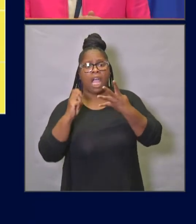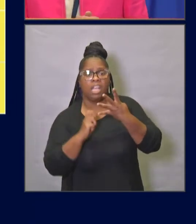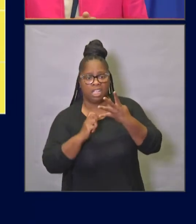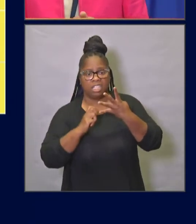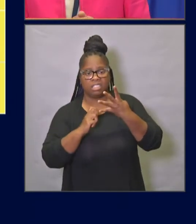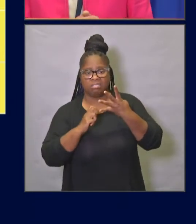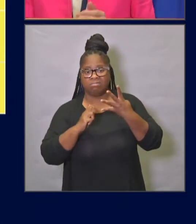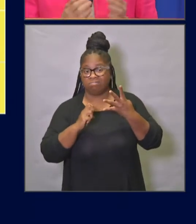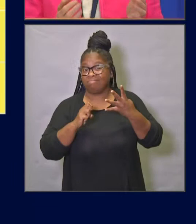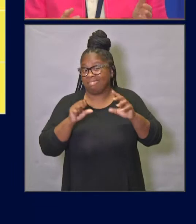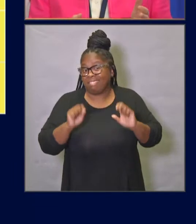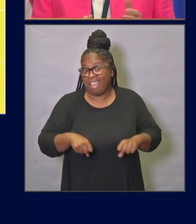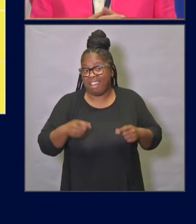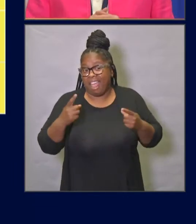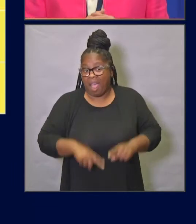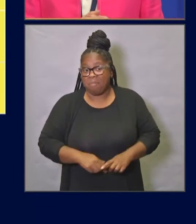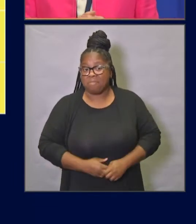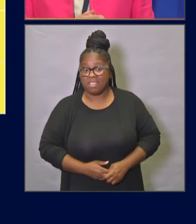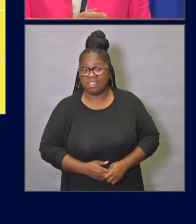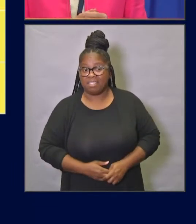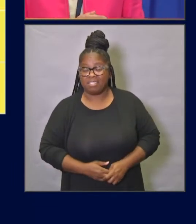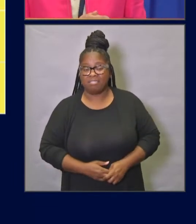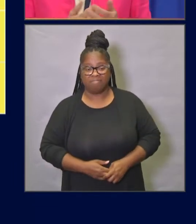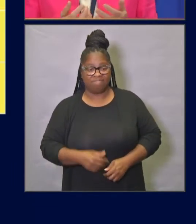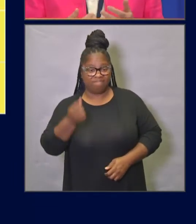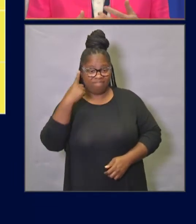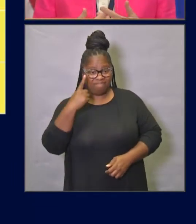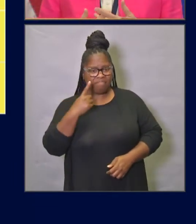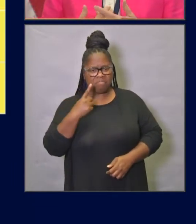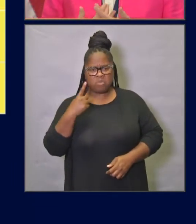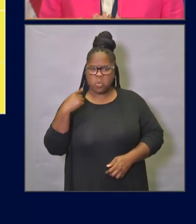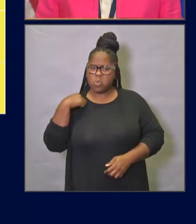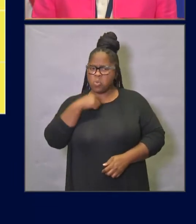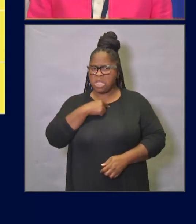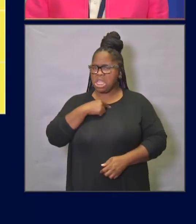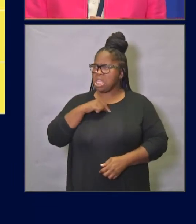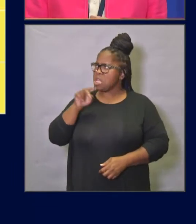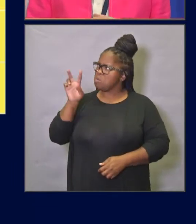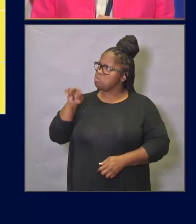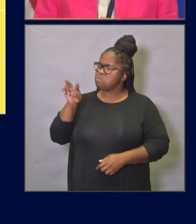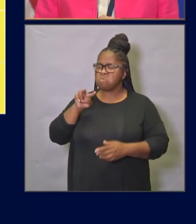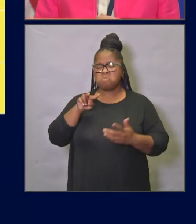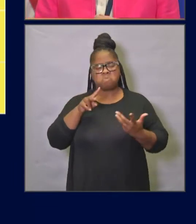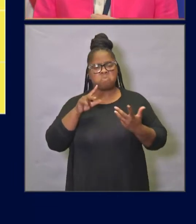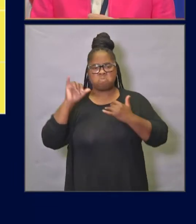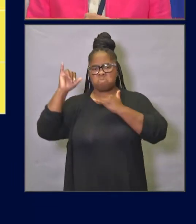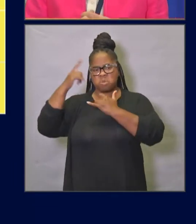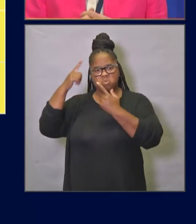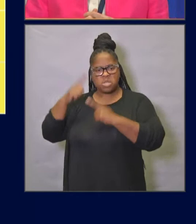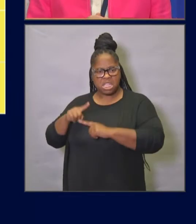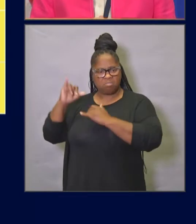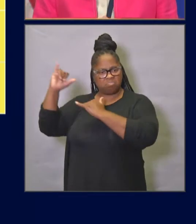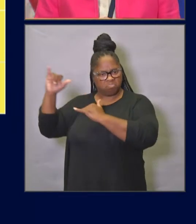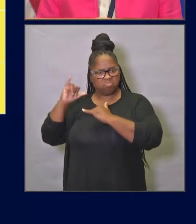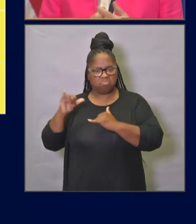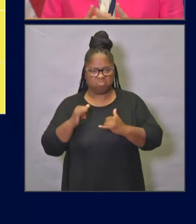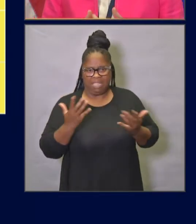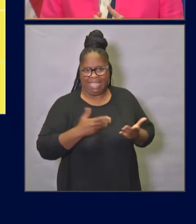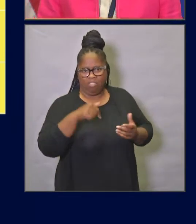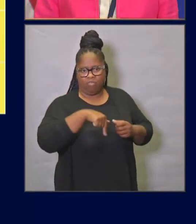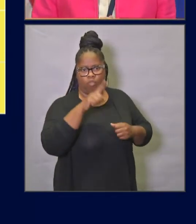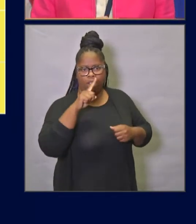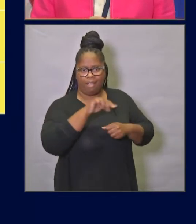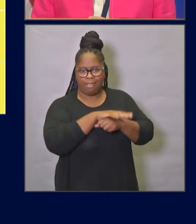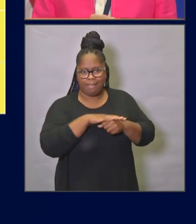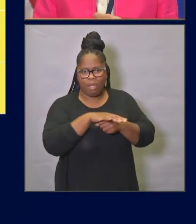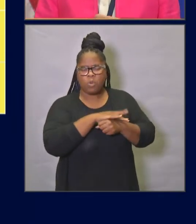tier. Much of this is in line with the way we've been thinking and marking our progress here in the county and